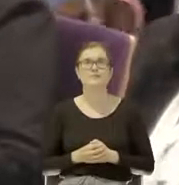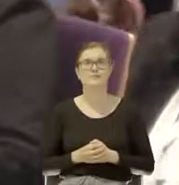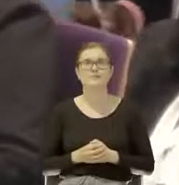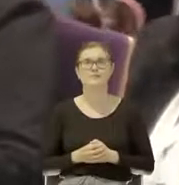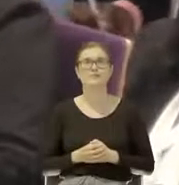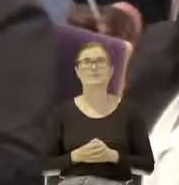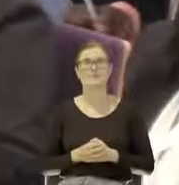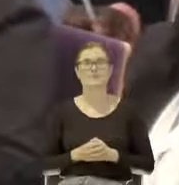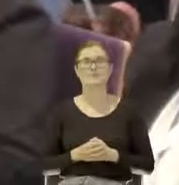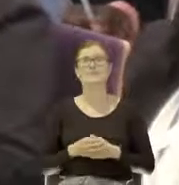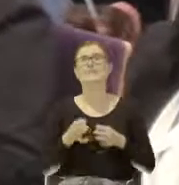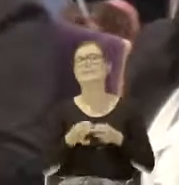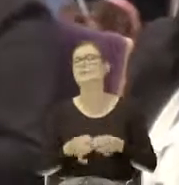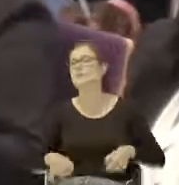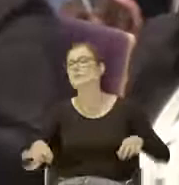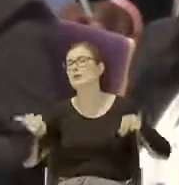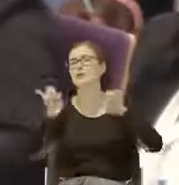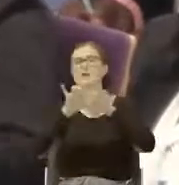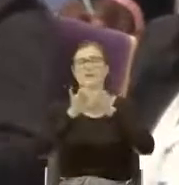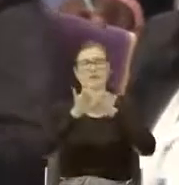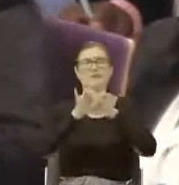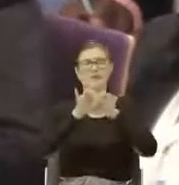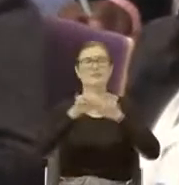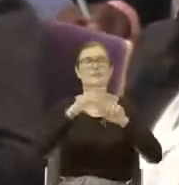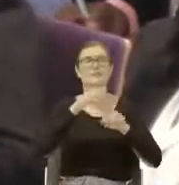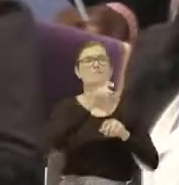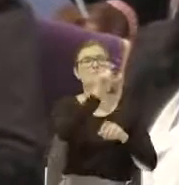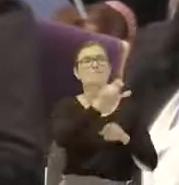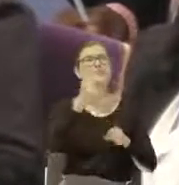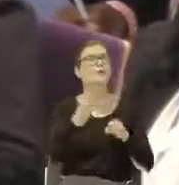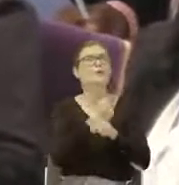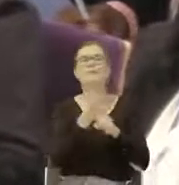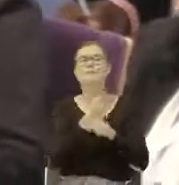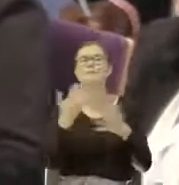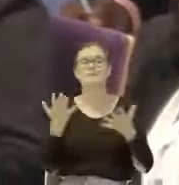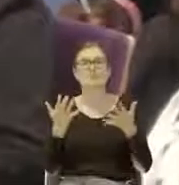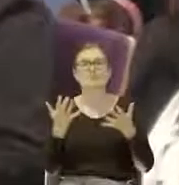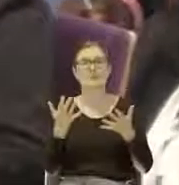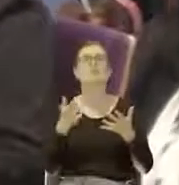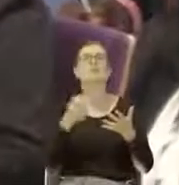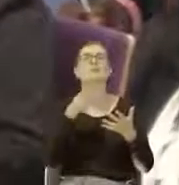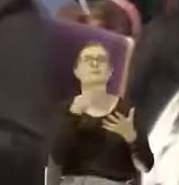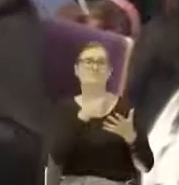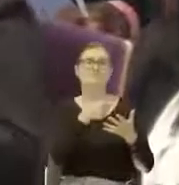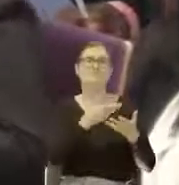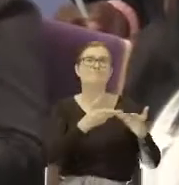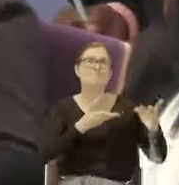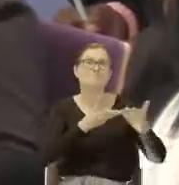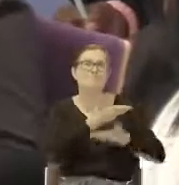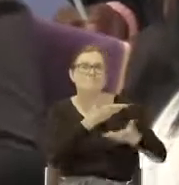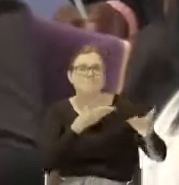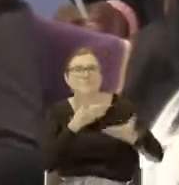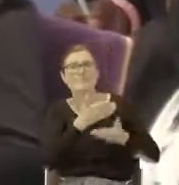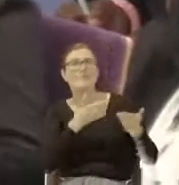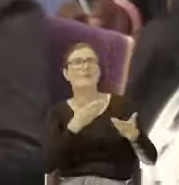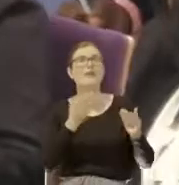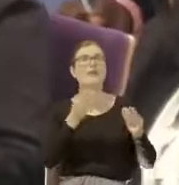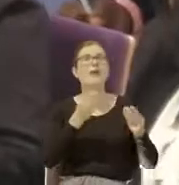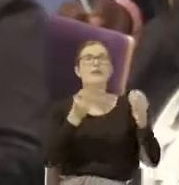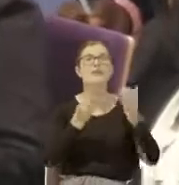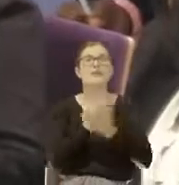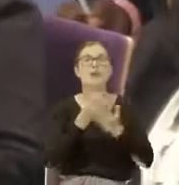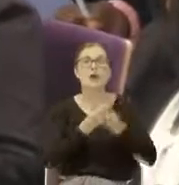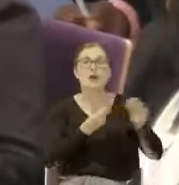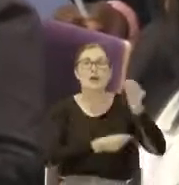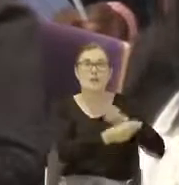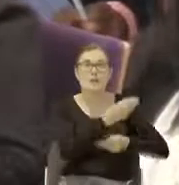stakeholders, the groups people spoke about here, your civil society also, if we include